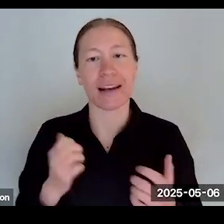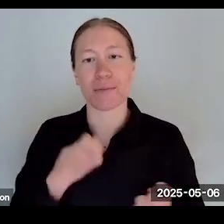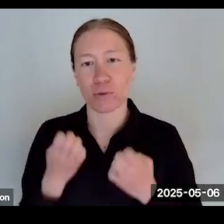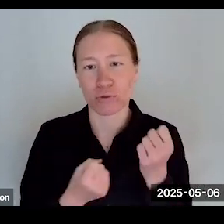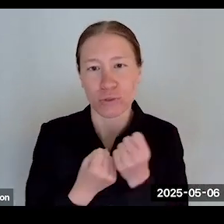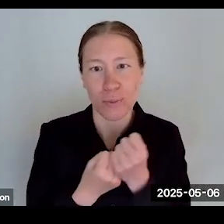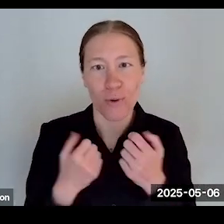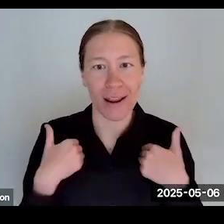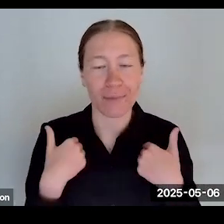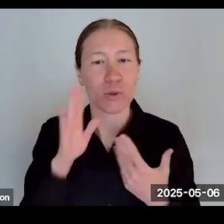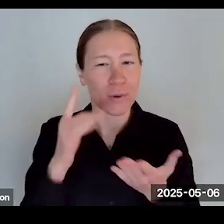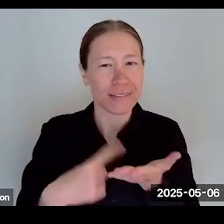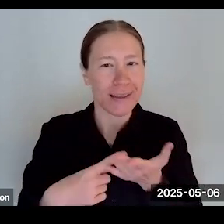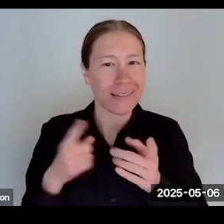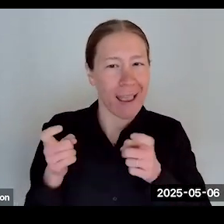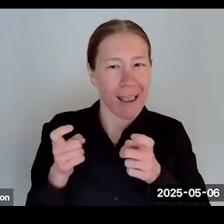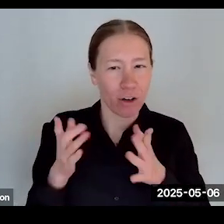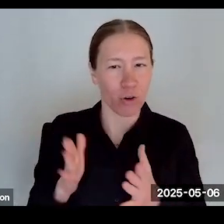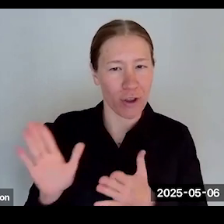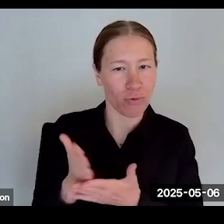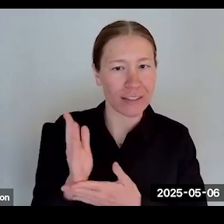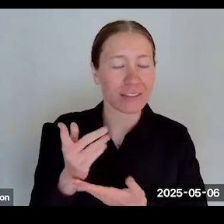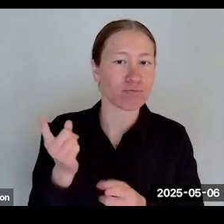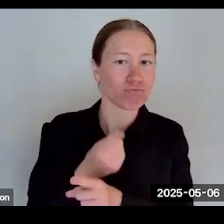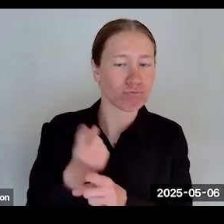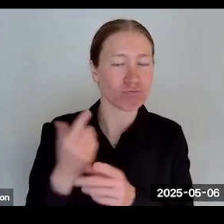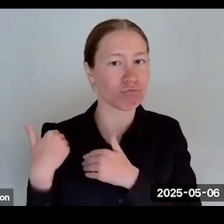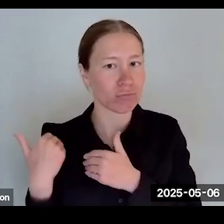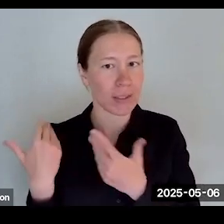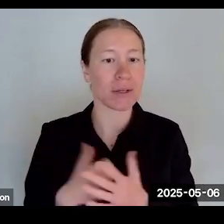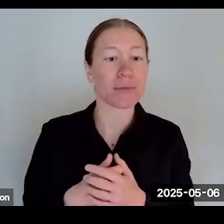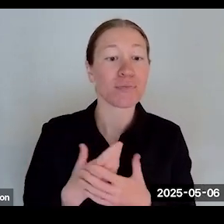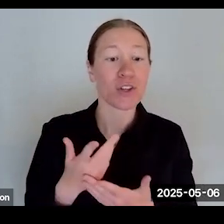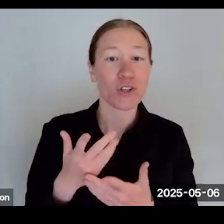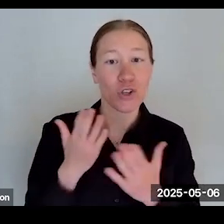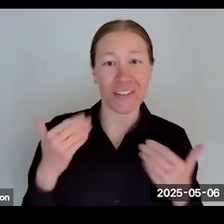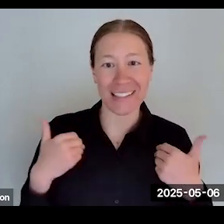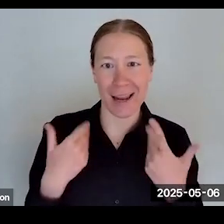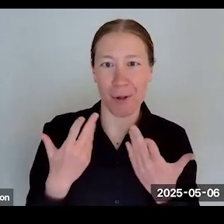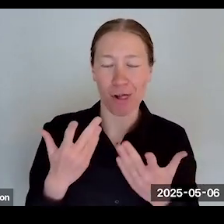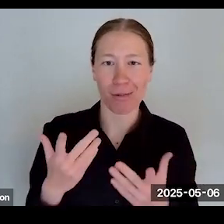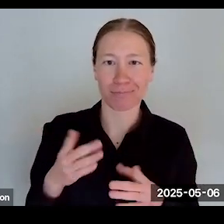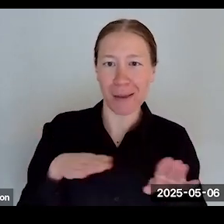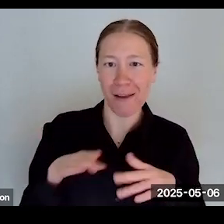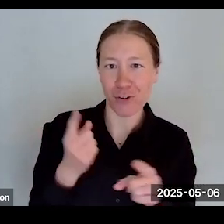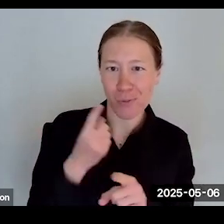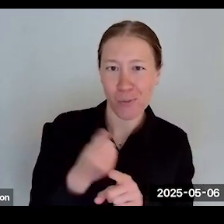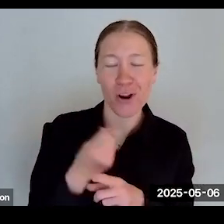some handler rights and responsibilities, service animal etiquette, and then cover the most frequently asked questions.